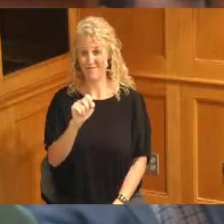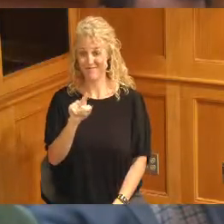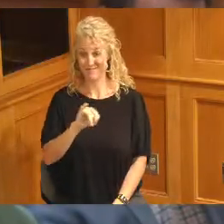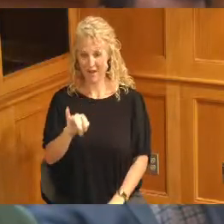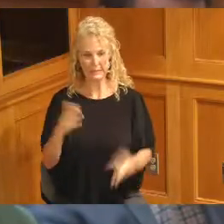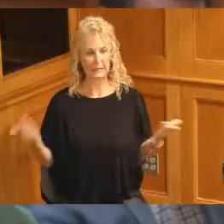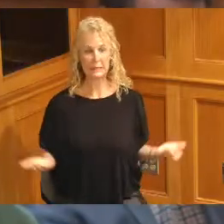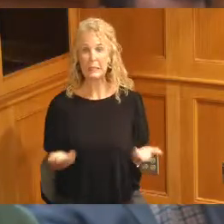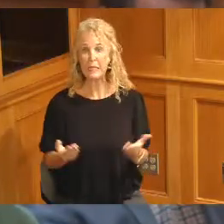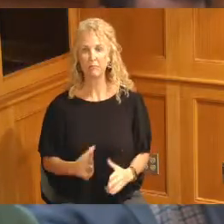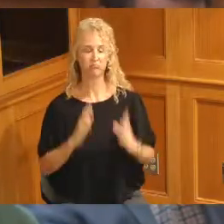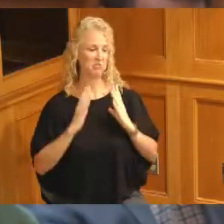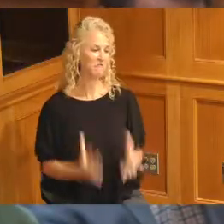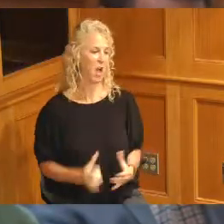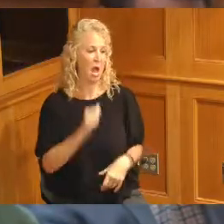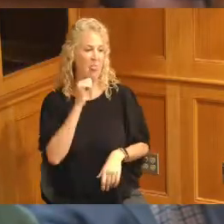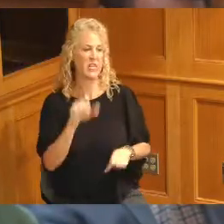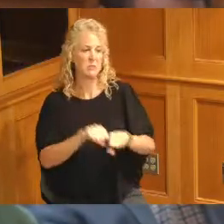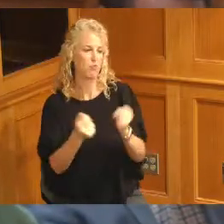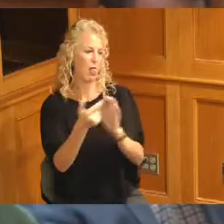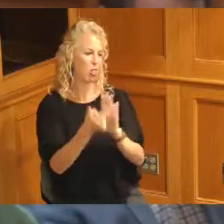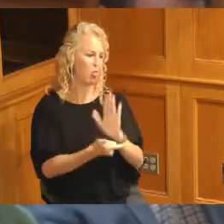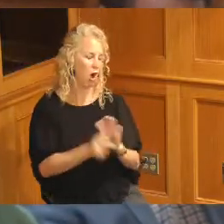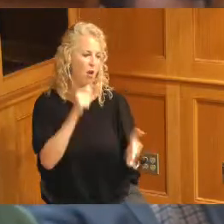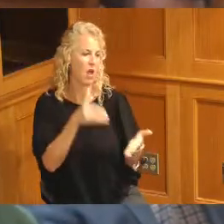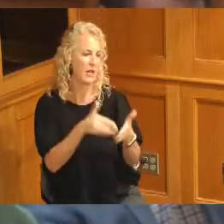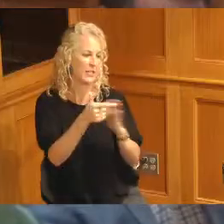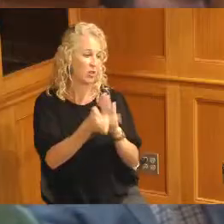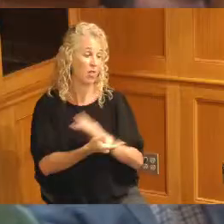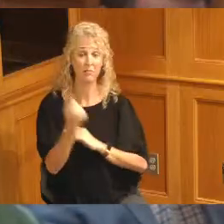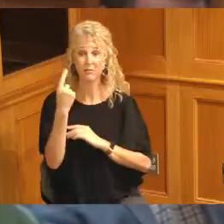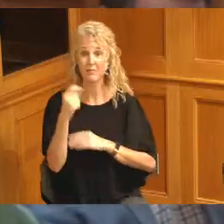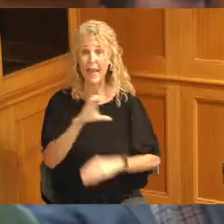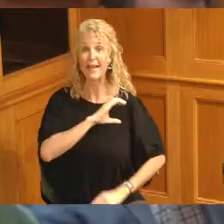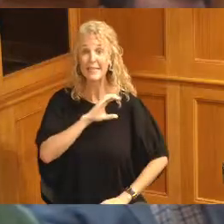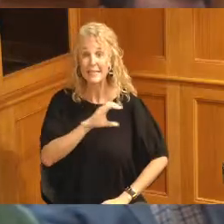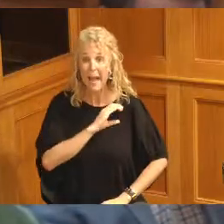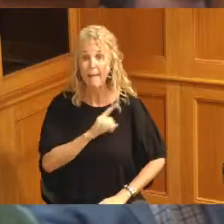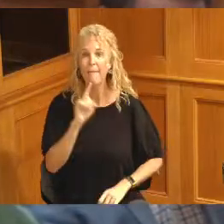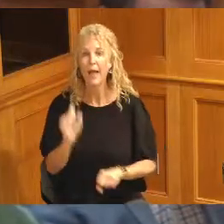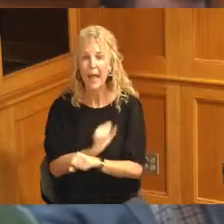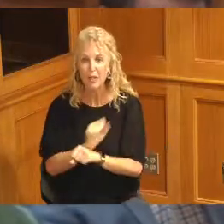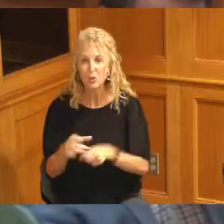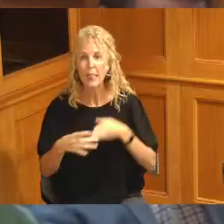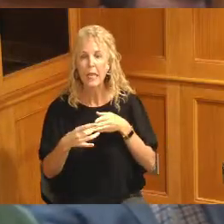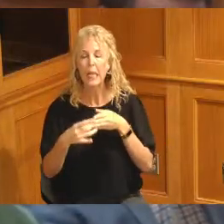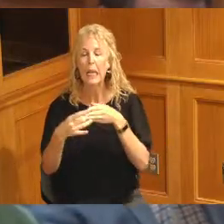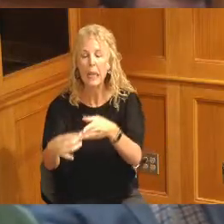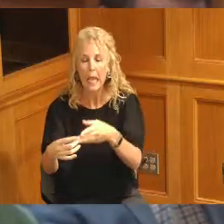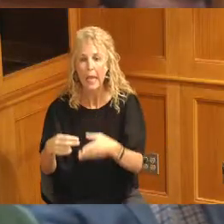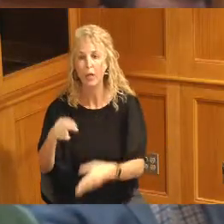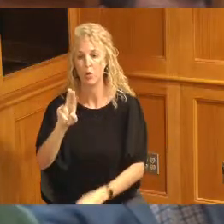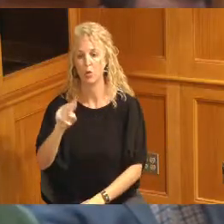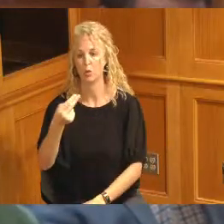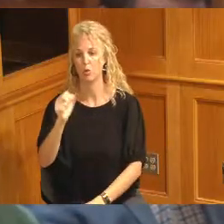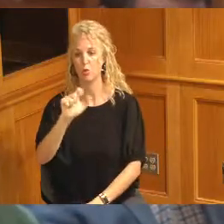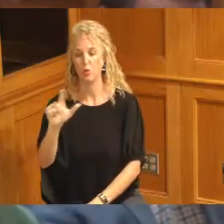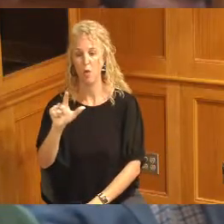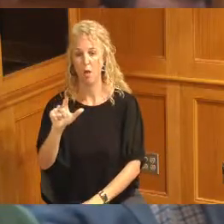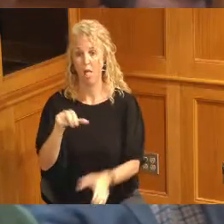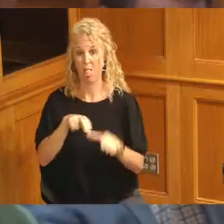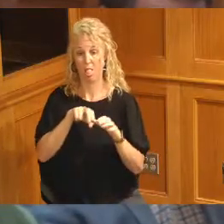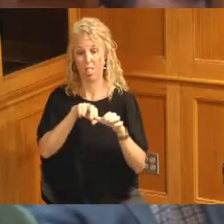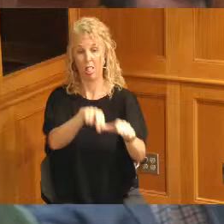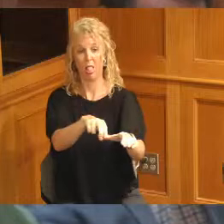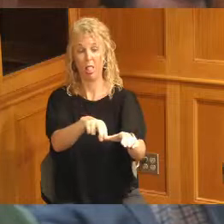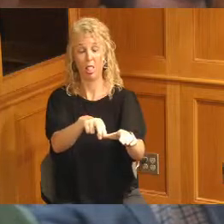say, it's fine, they didn't do anything? You let a cop escort a van, a U-Haul full of armed neo-Nazis